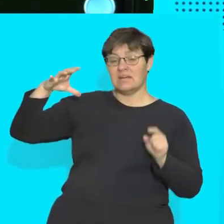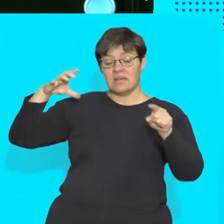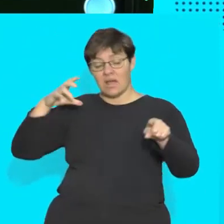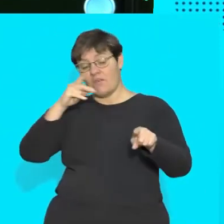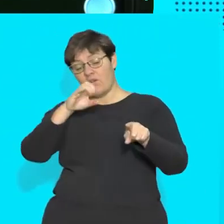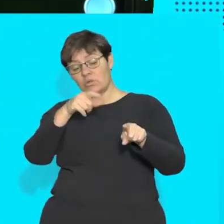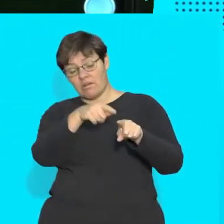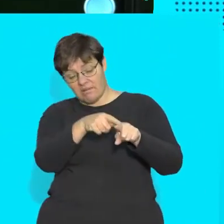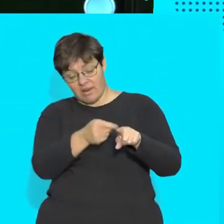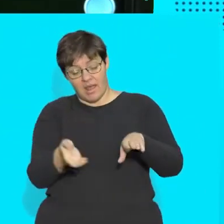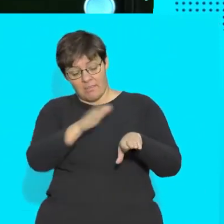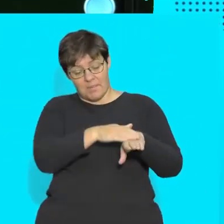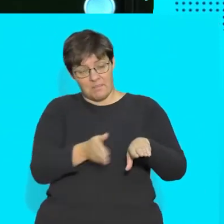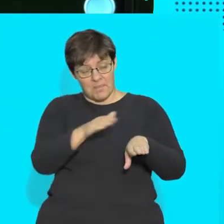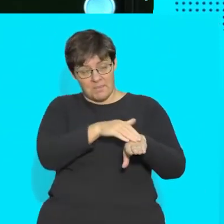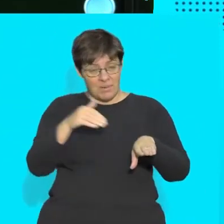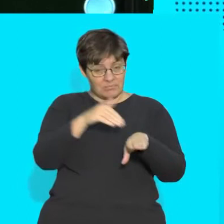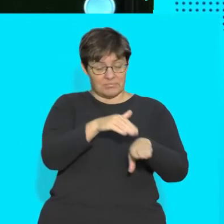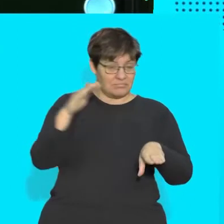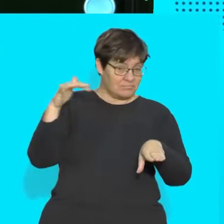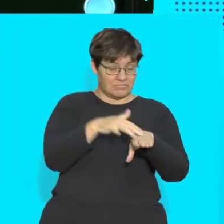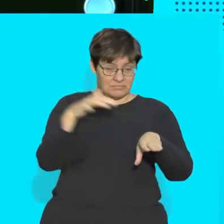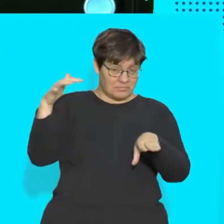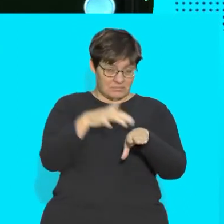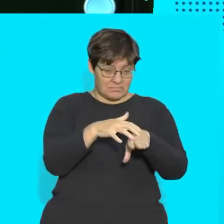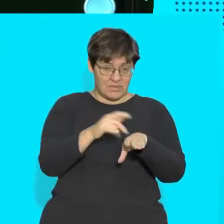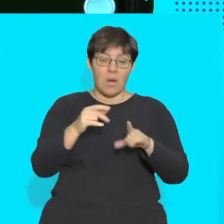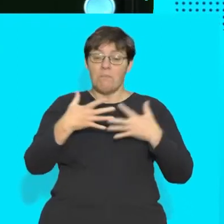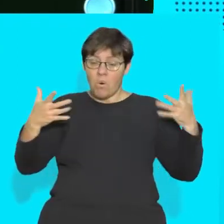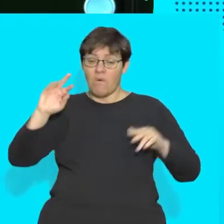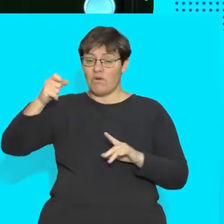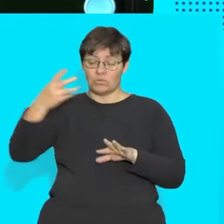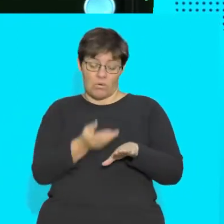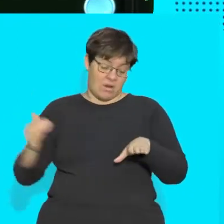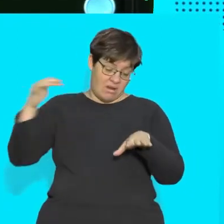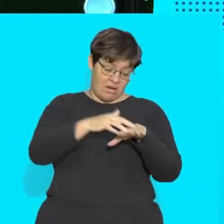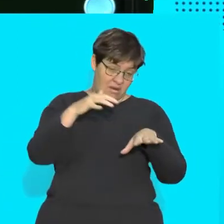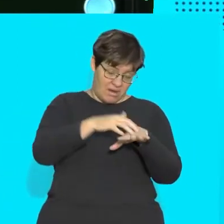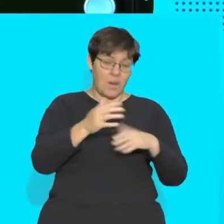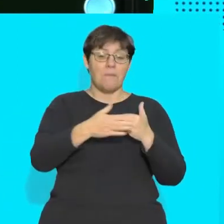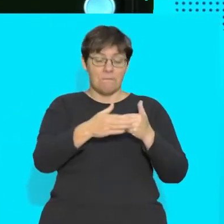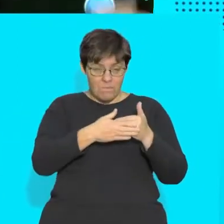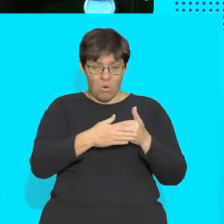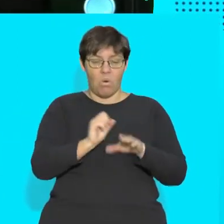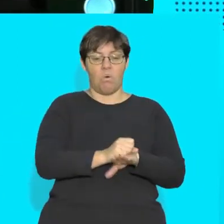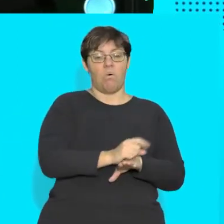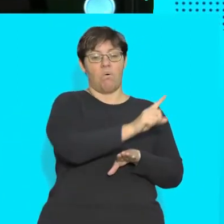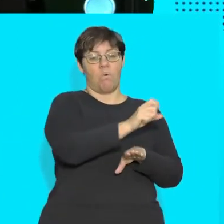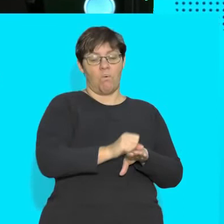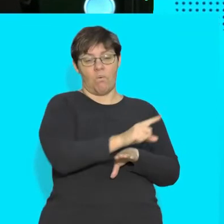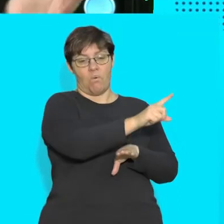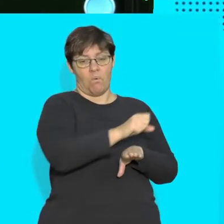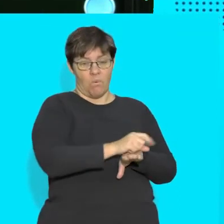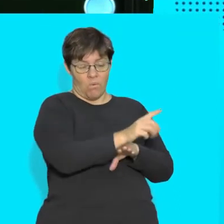more photons are hitting the metal. And if there are more photons, more electrons can